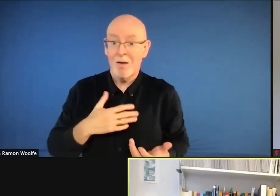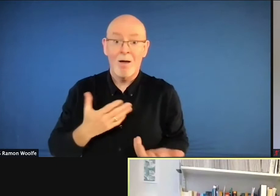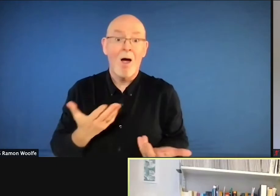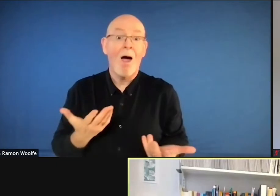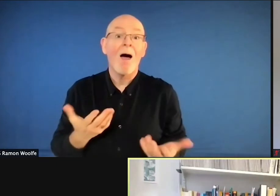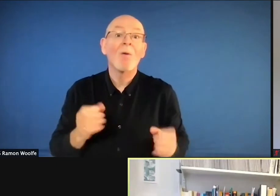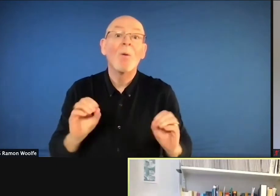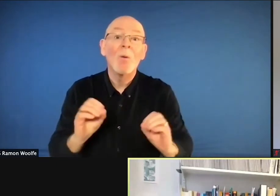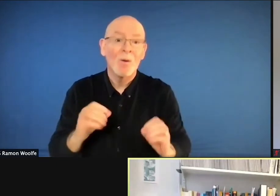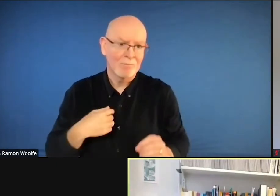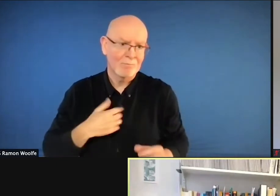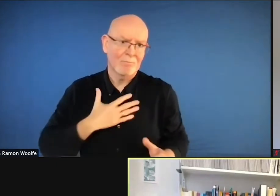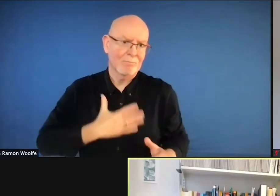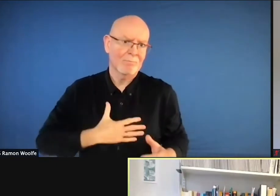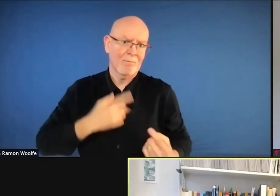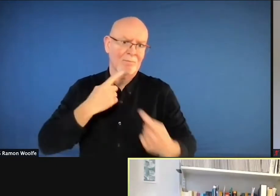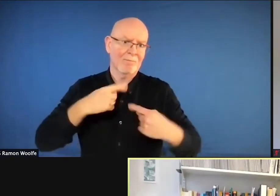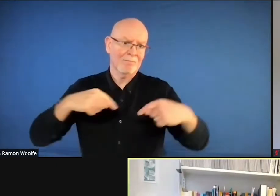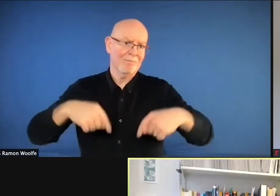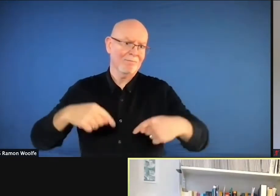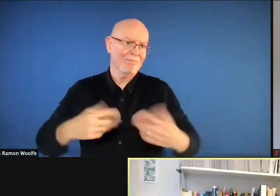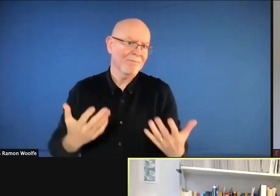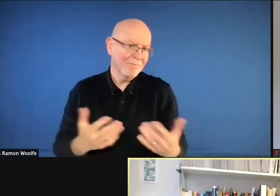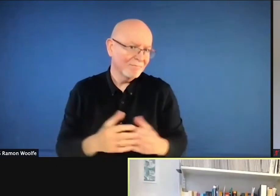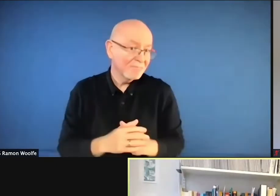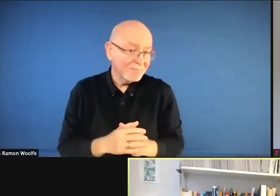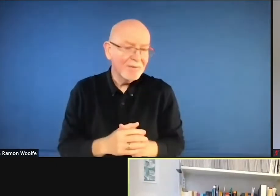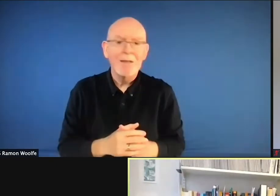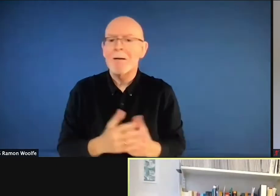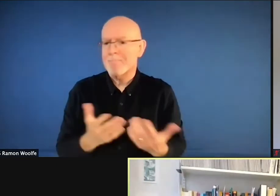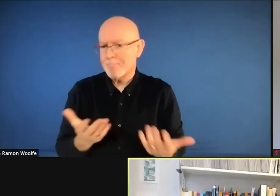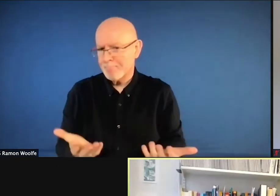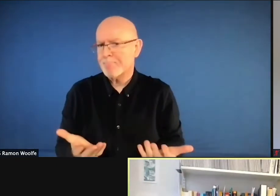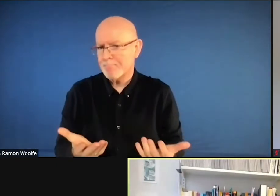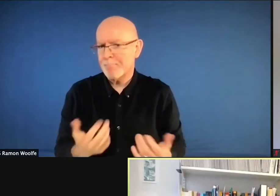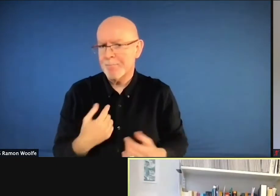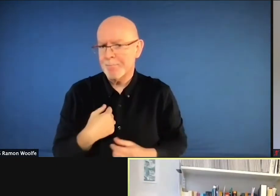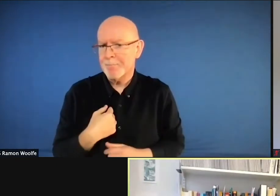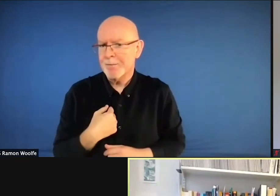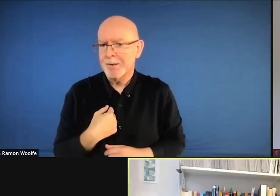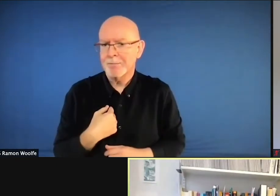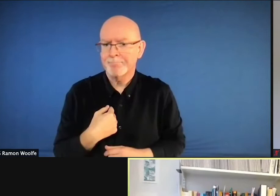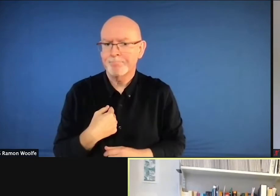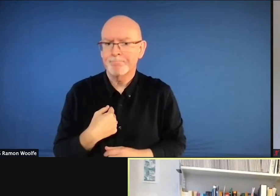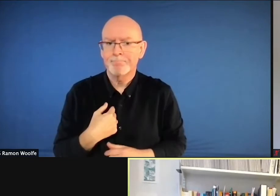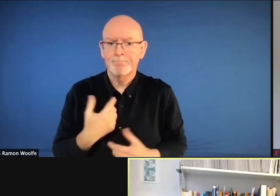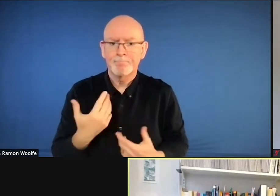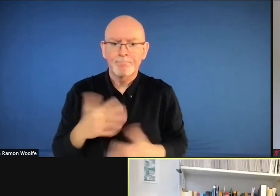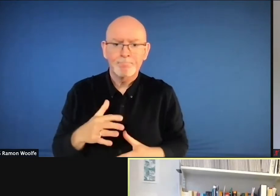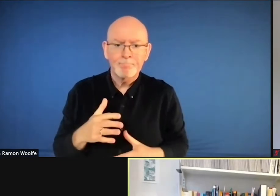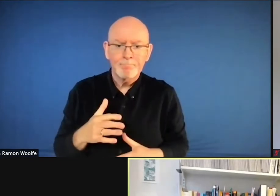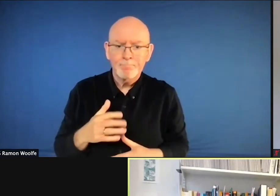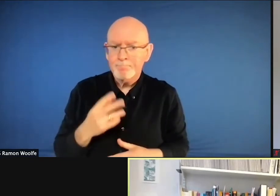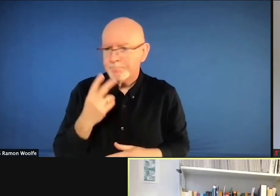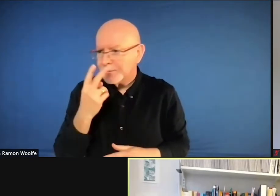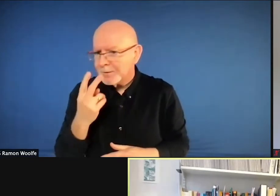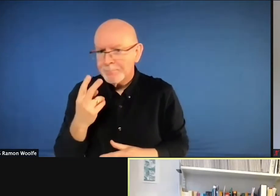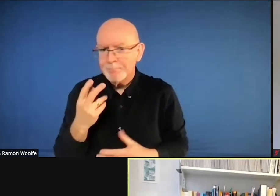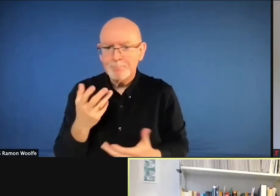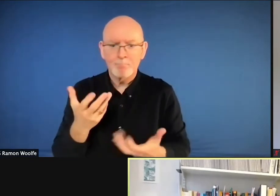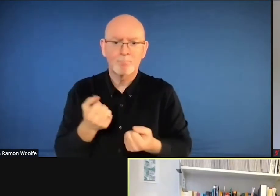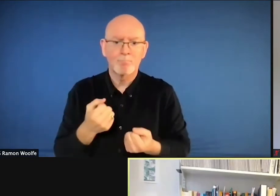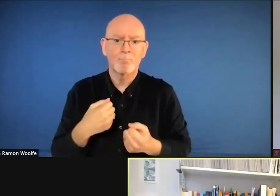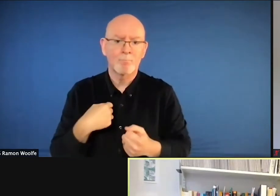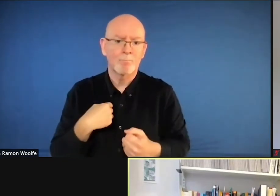with UNHCR now for over 25 years. Okay, so you always need to learn. There is a